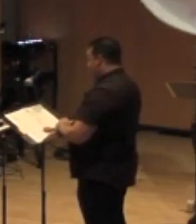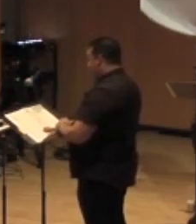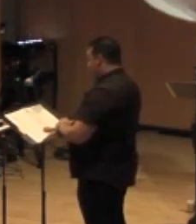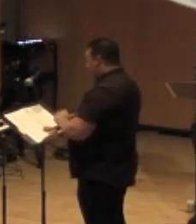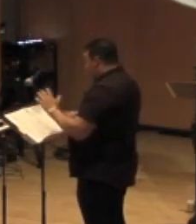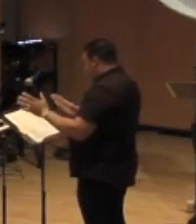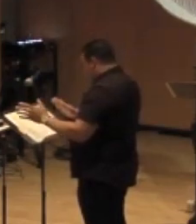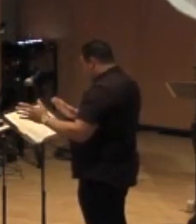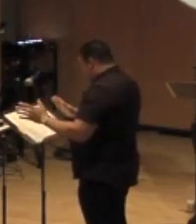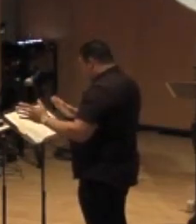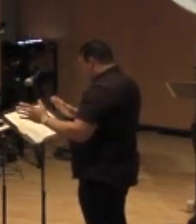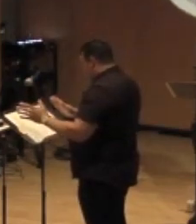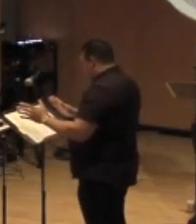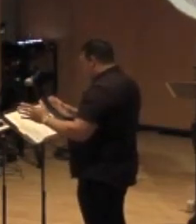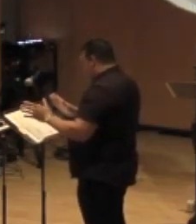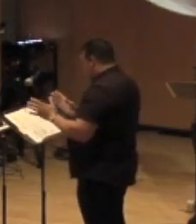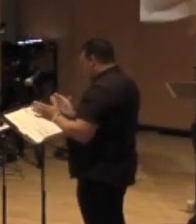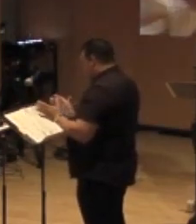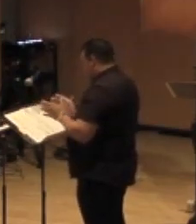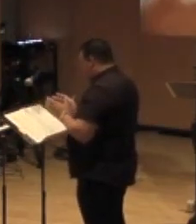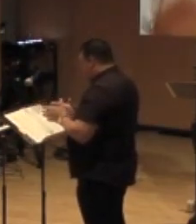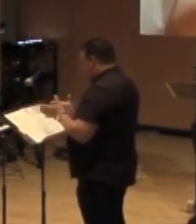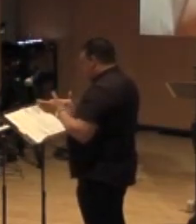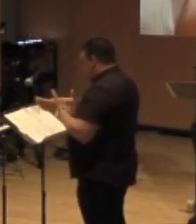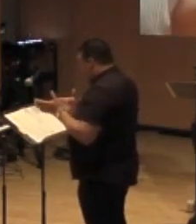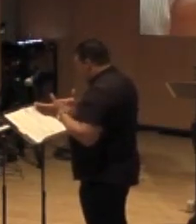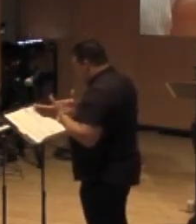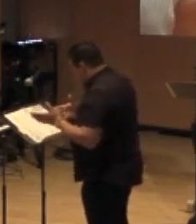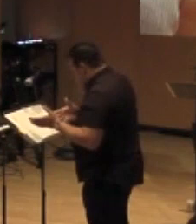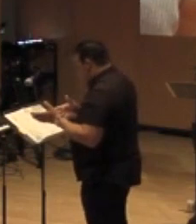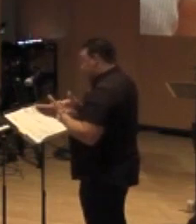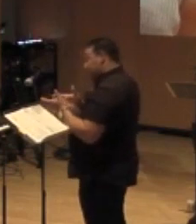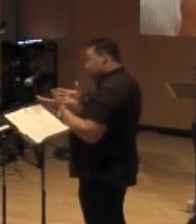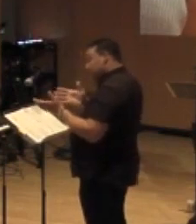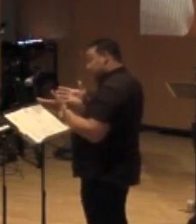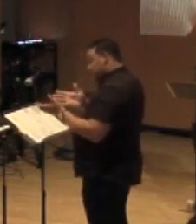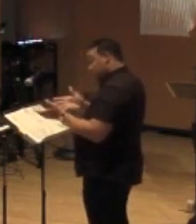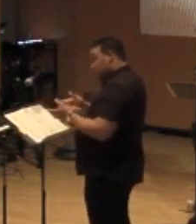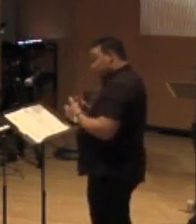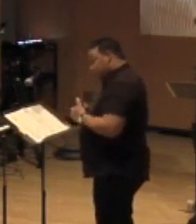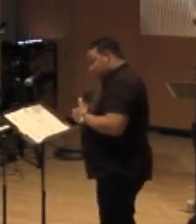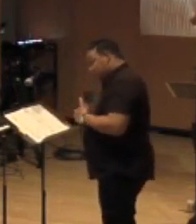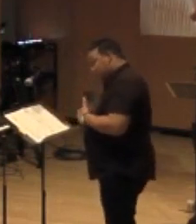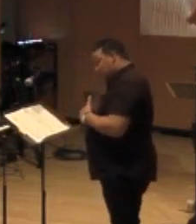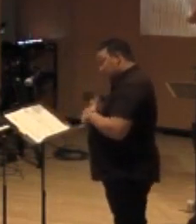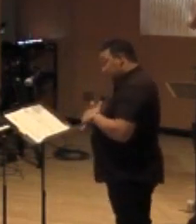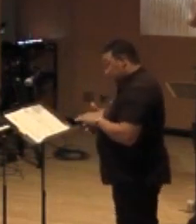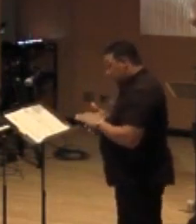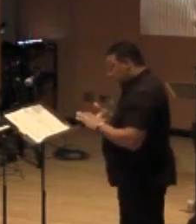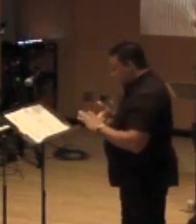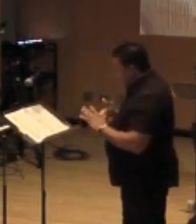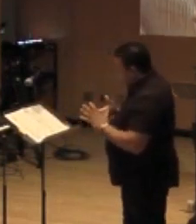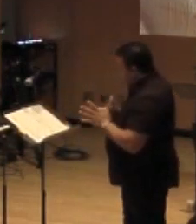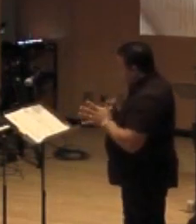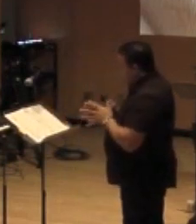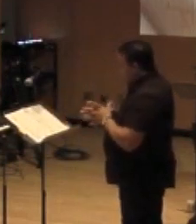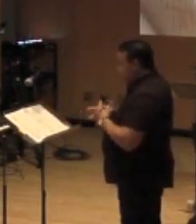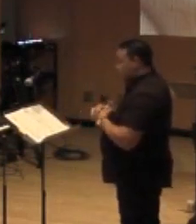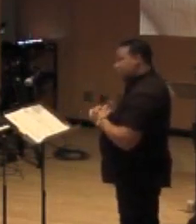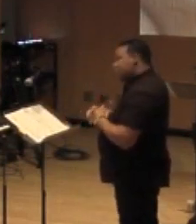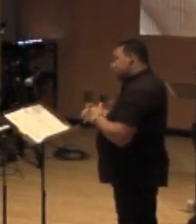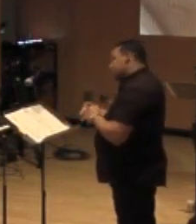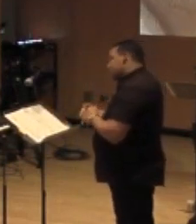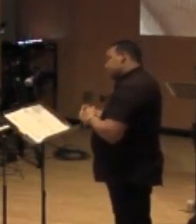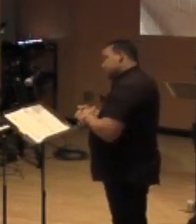that's how I've been always been but it hasn't gotten better since we moved out here to tell you the truth so that's why you want to go out on the